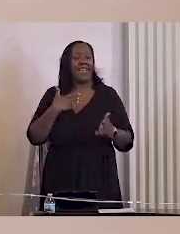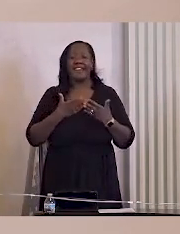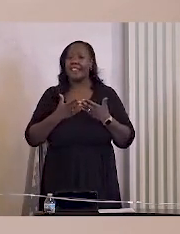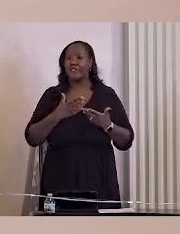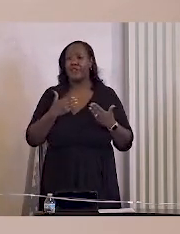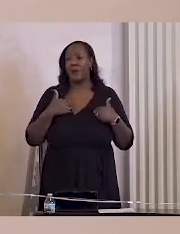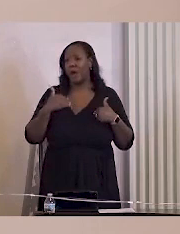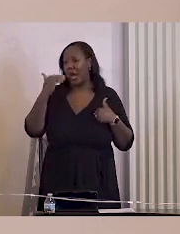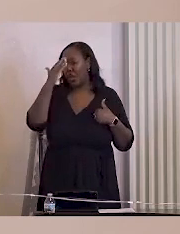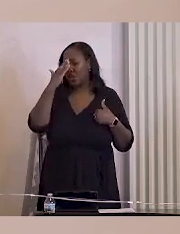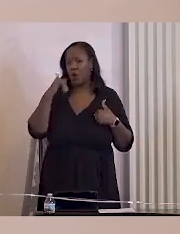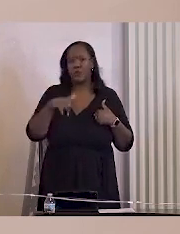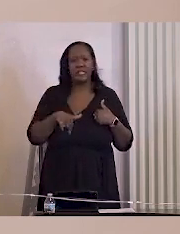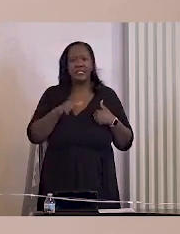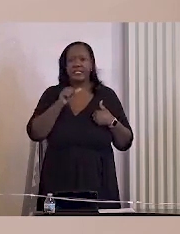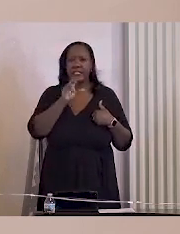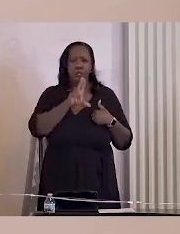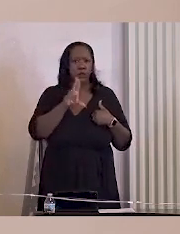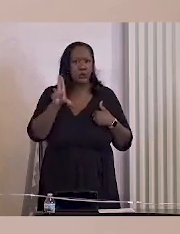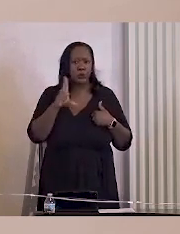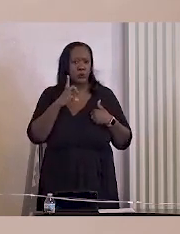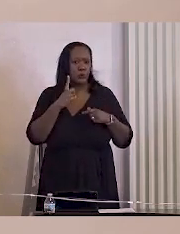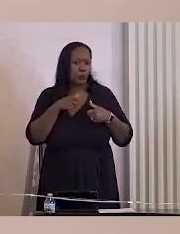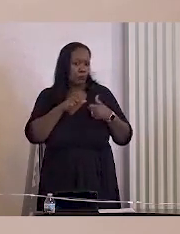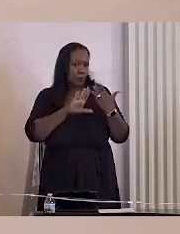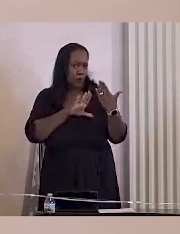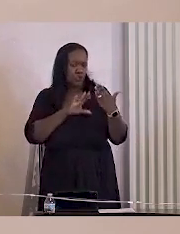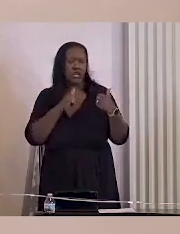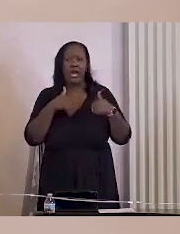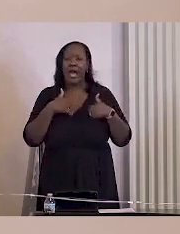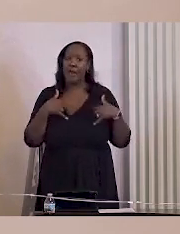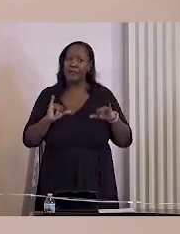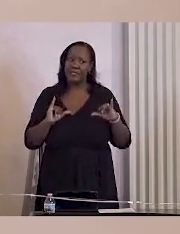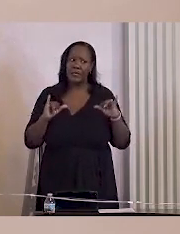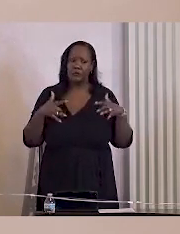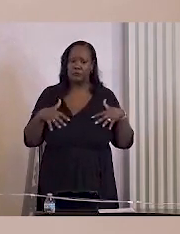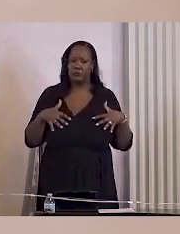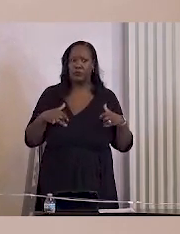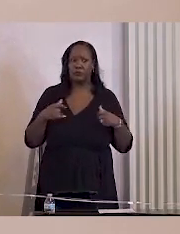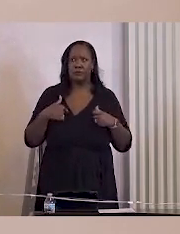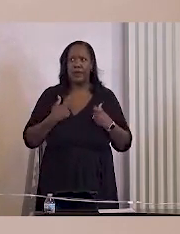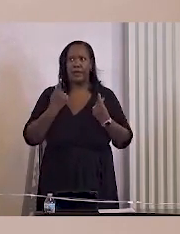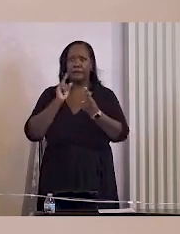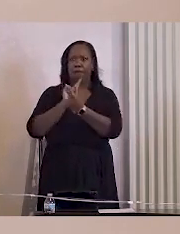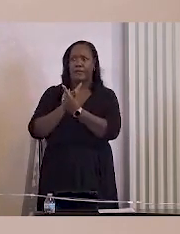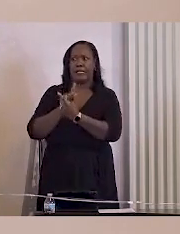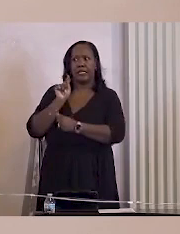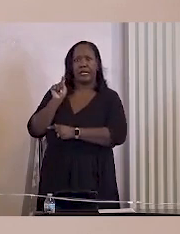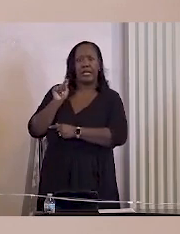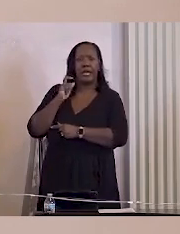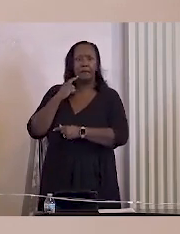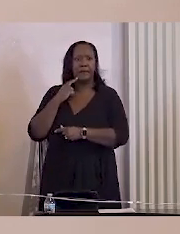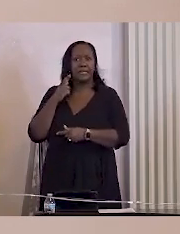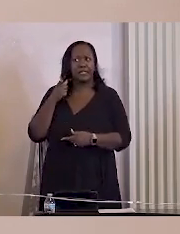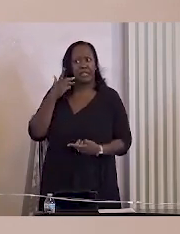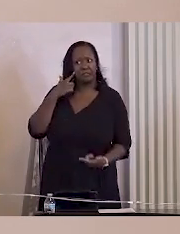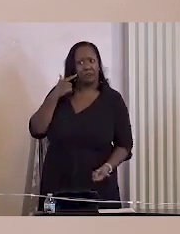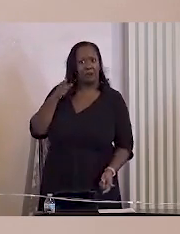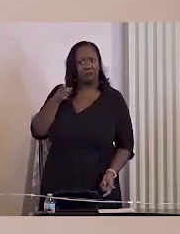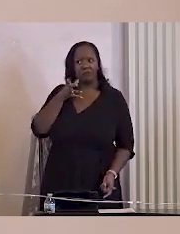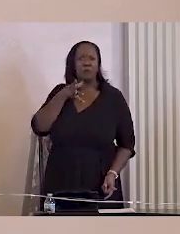know this isn't really the UU way, I was nervous about meeting my visiting steward because I was afraid that she'd be